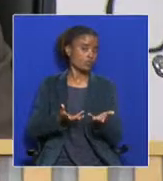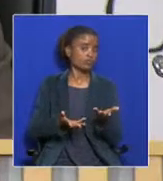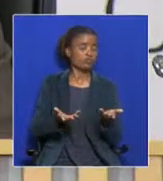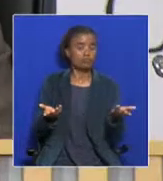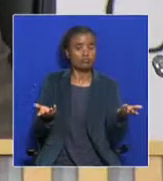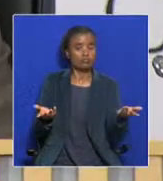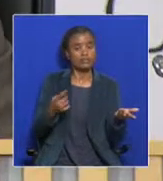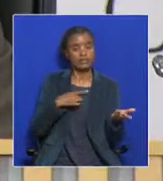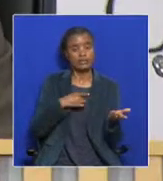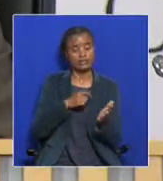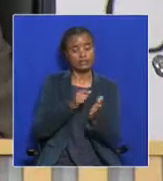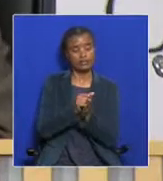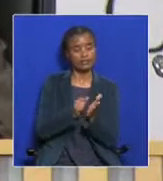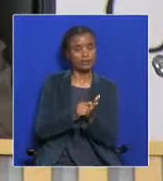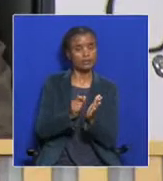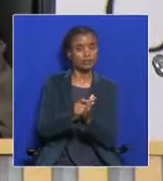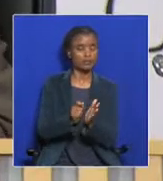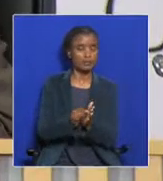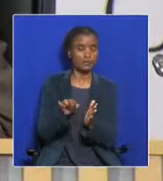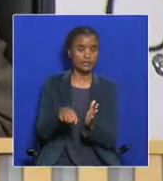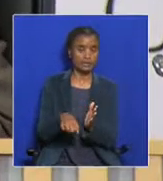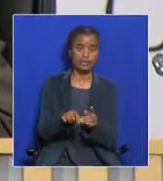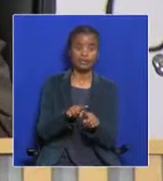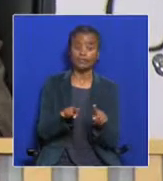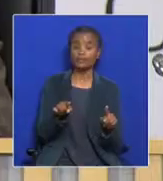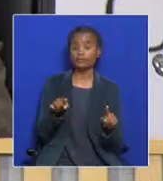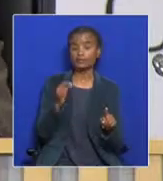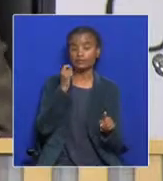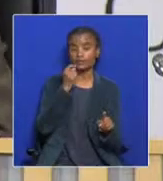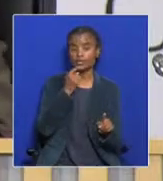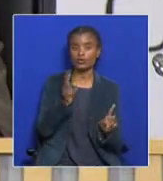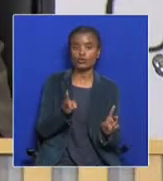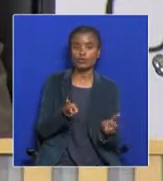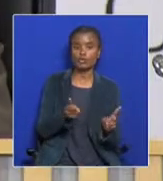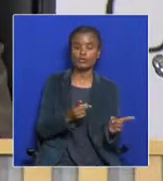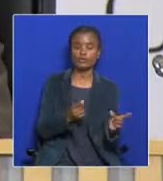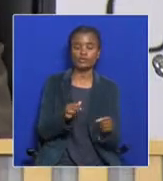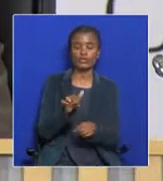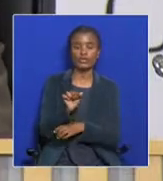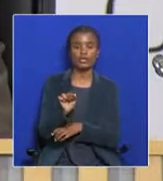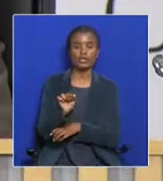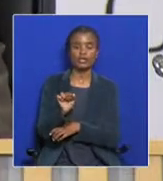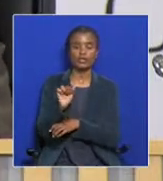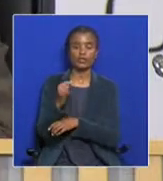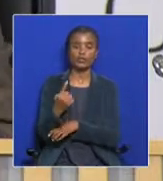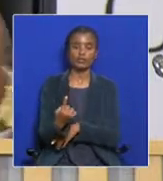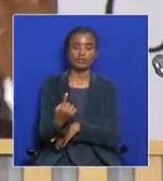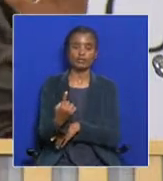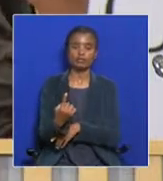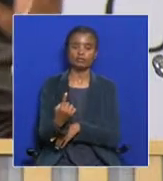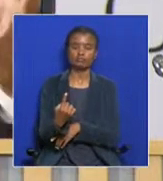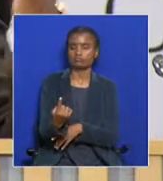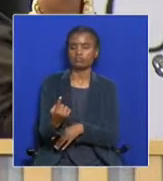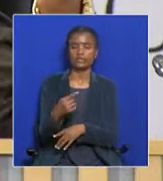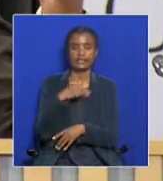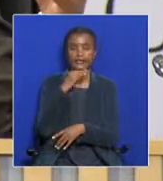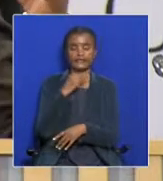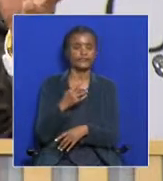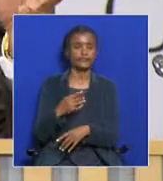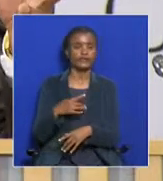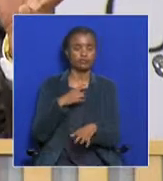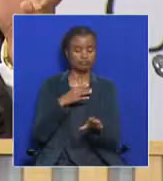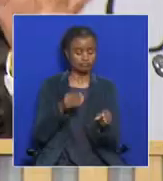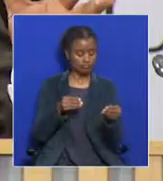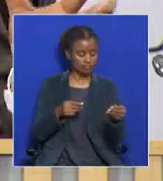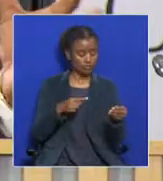but like I'm saying, in these cases, generally just an A1 will suffice, because there's no need for so many